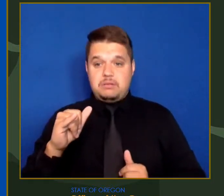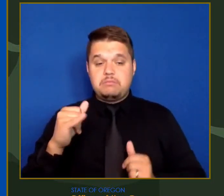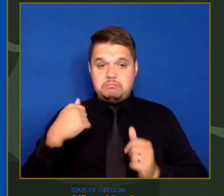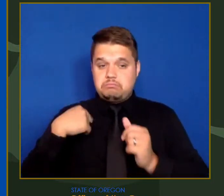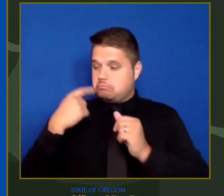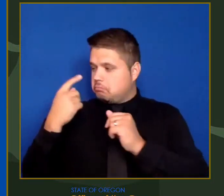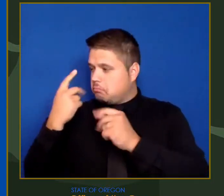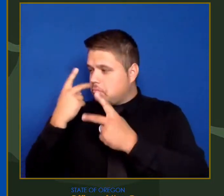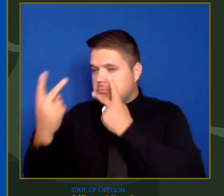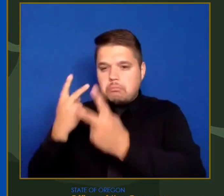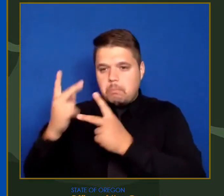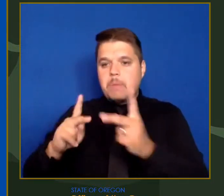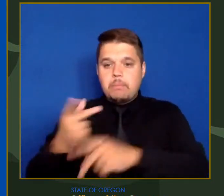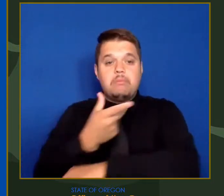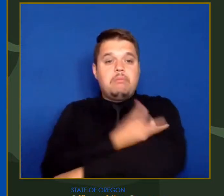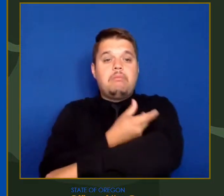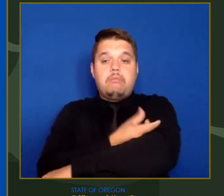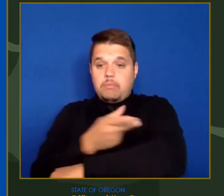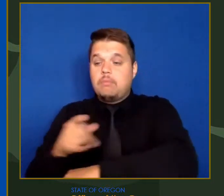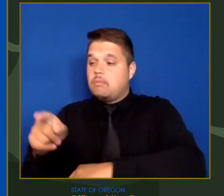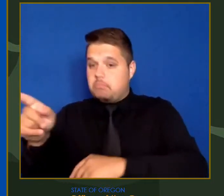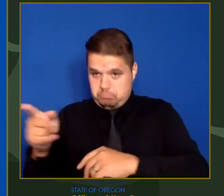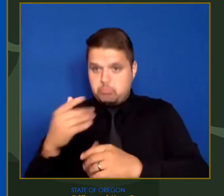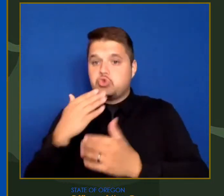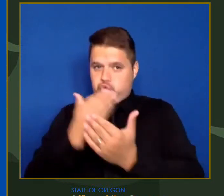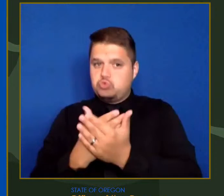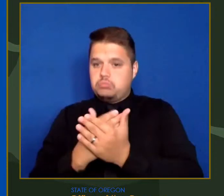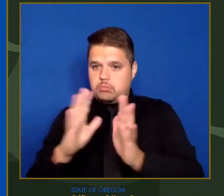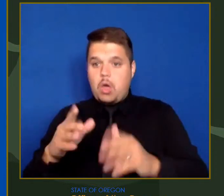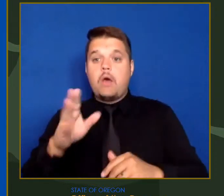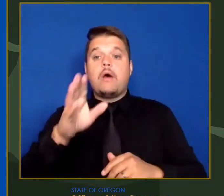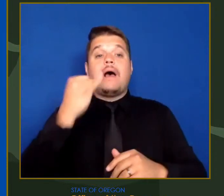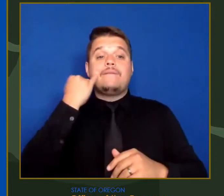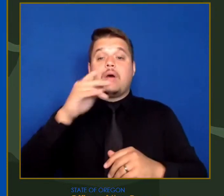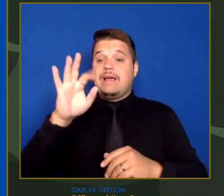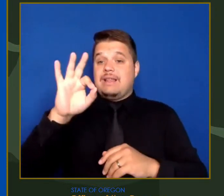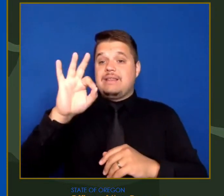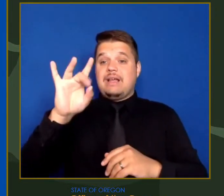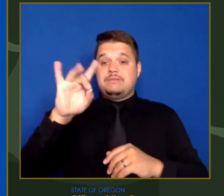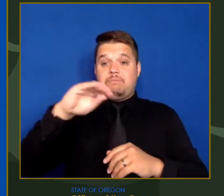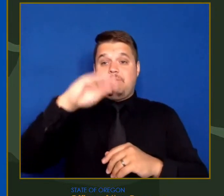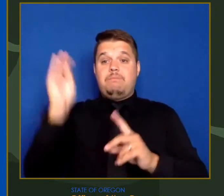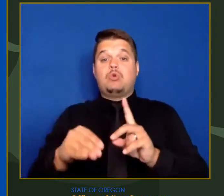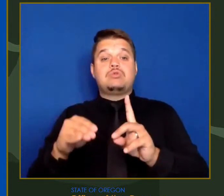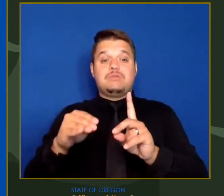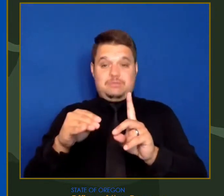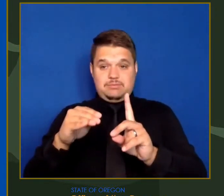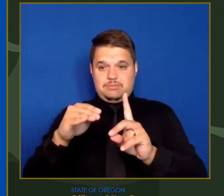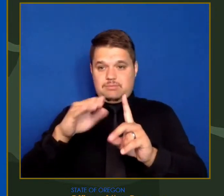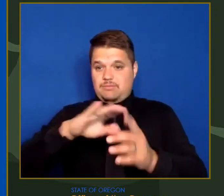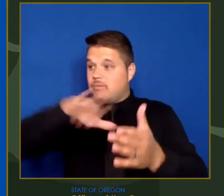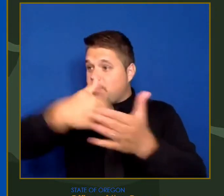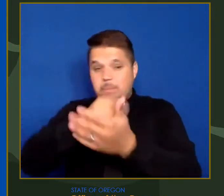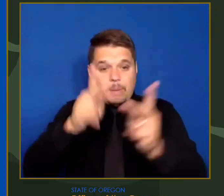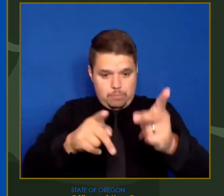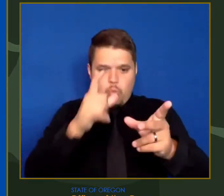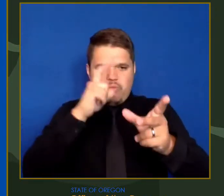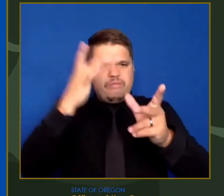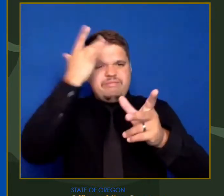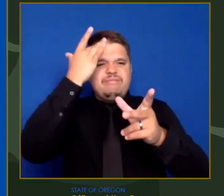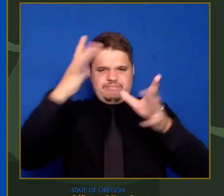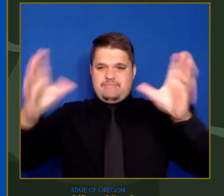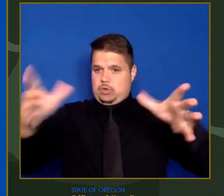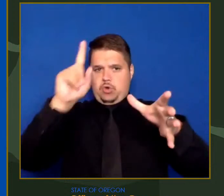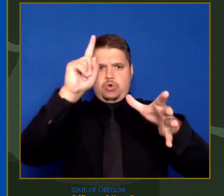16,097 COVID-19 cases recorded in May were among people who were unvaccinated or not fully vaccinated. More than 9 in